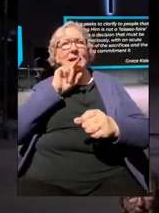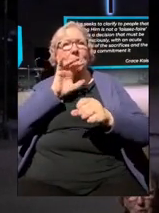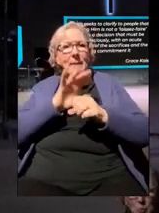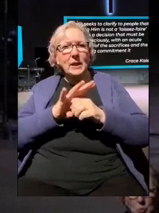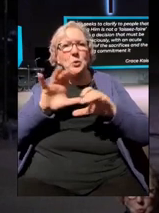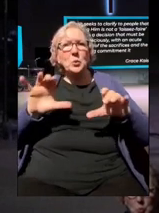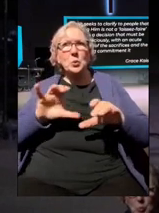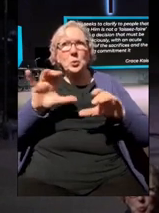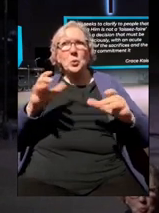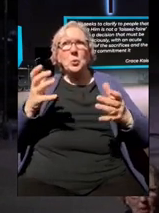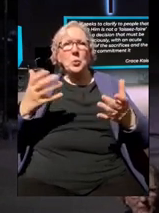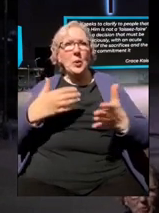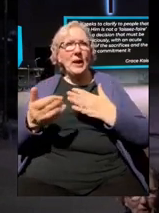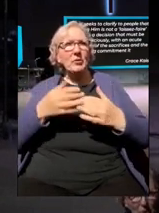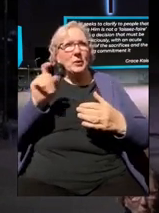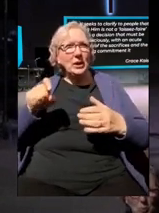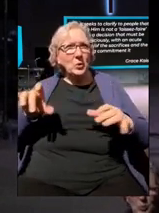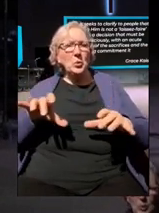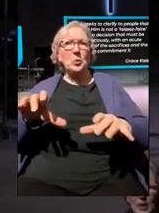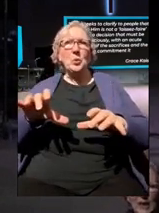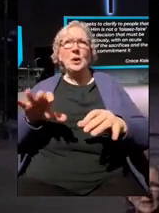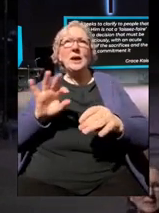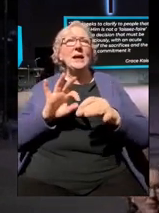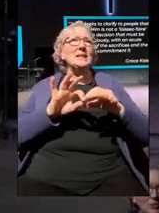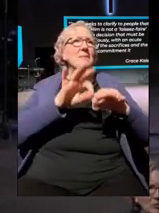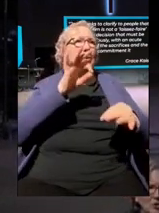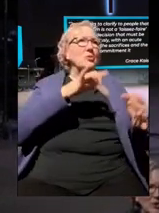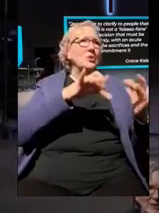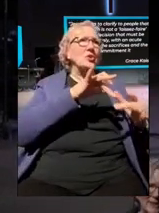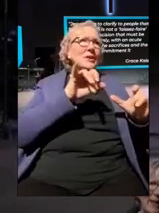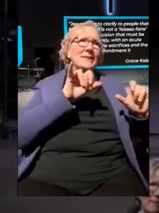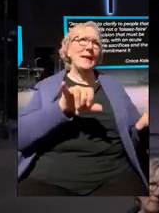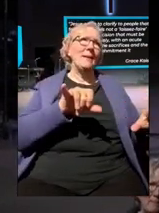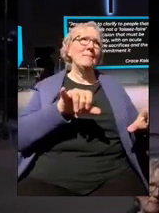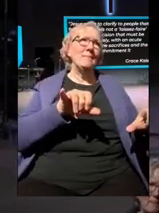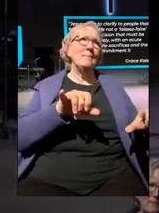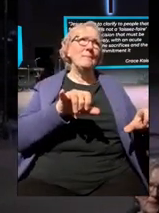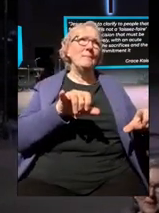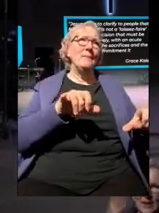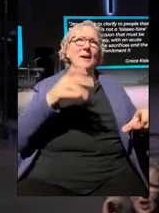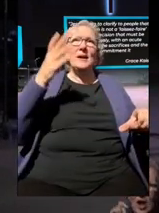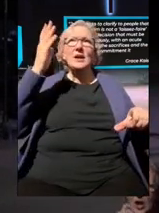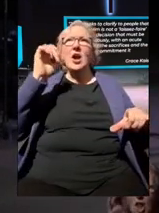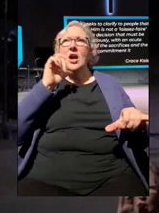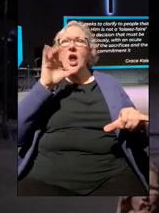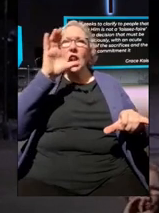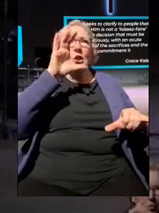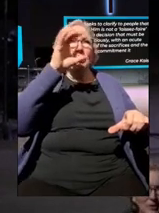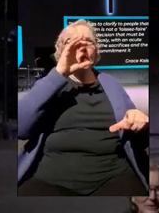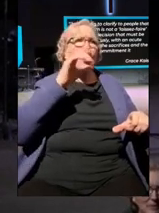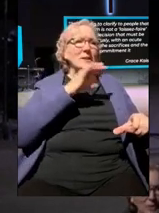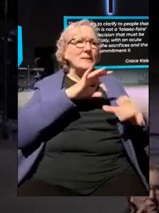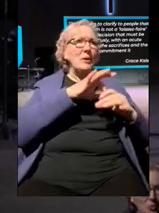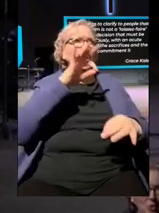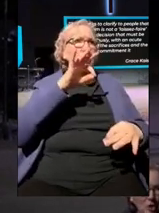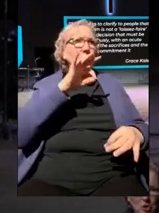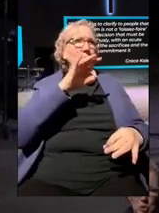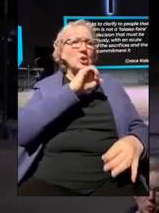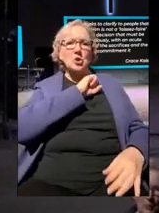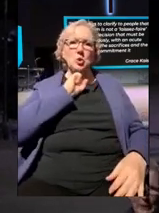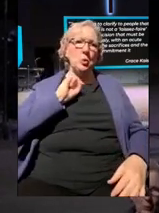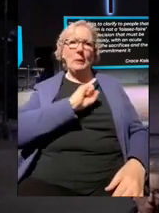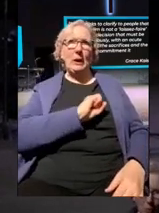And our own spiritual journey isn't any different. God is not looking for spiritual superheroes. But it